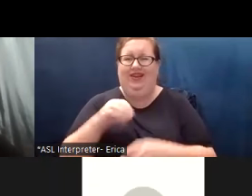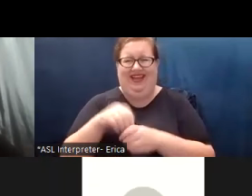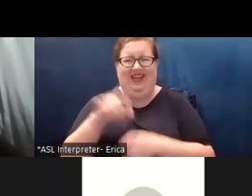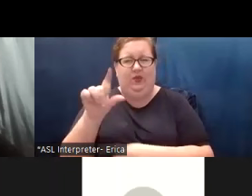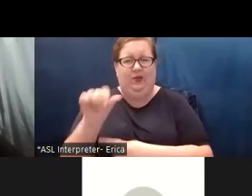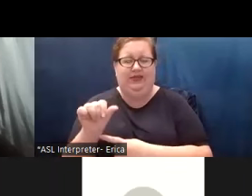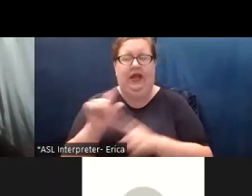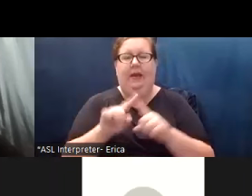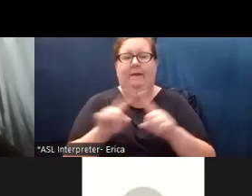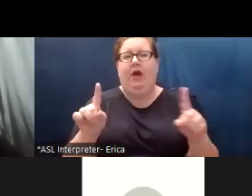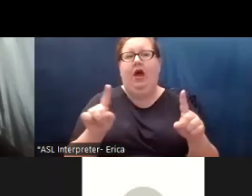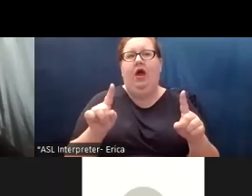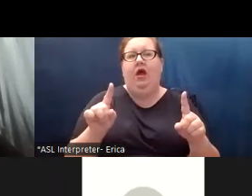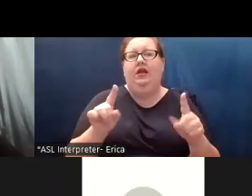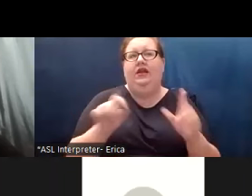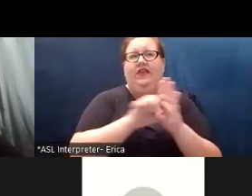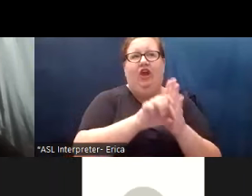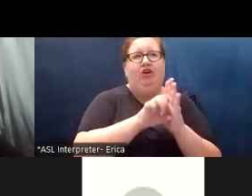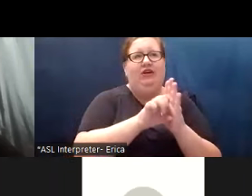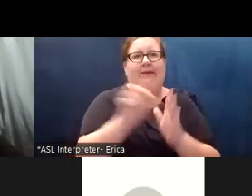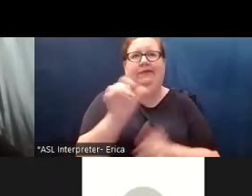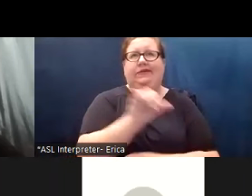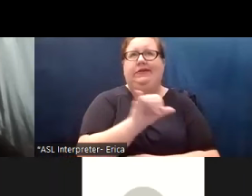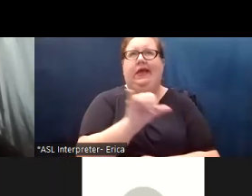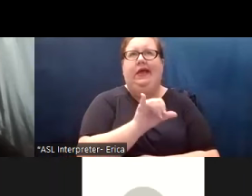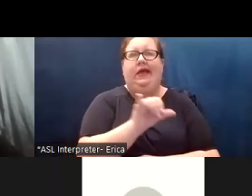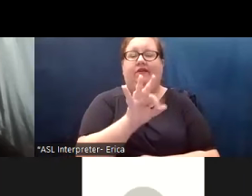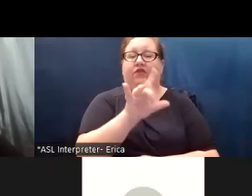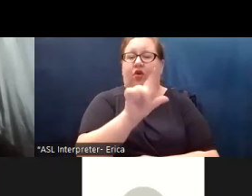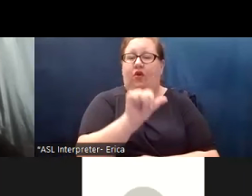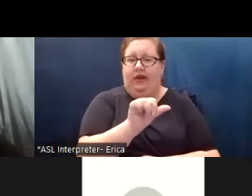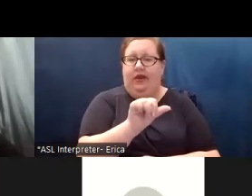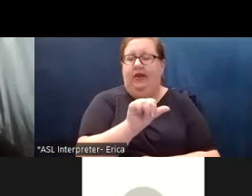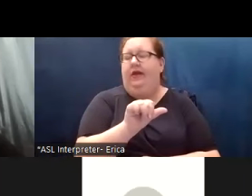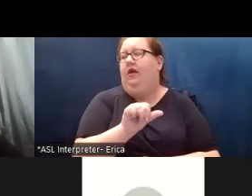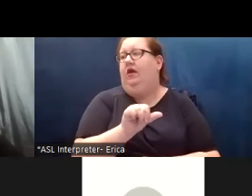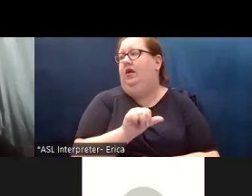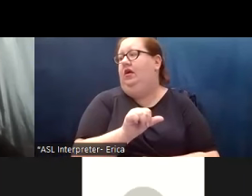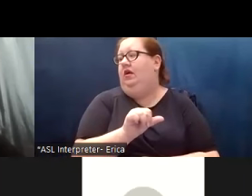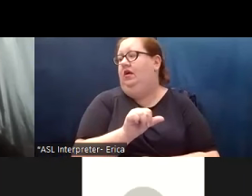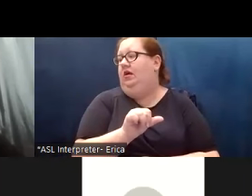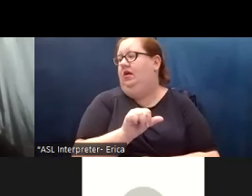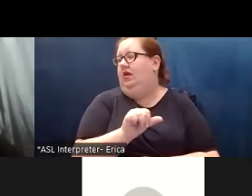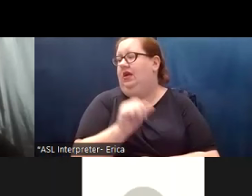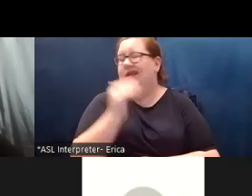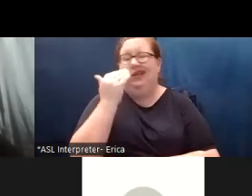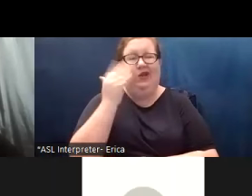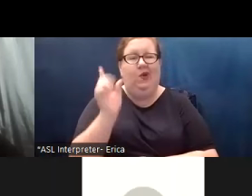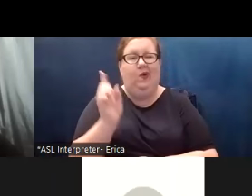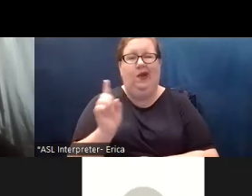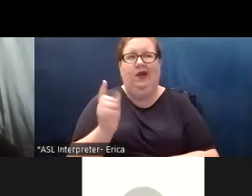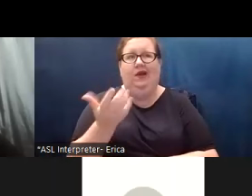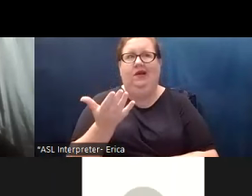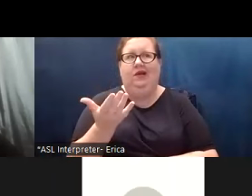examples from Florida and where the commitments that are